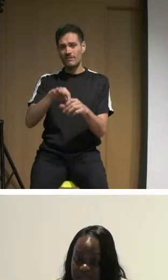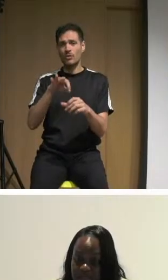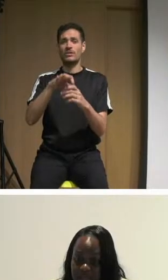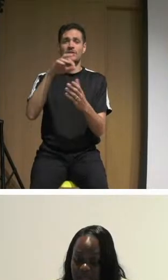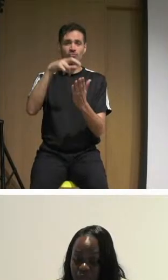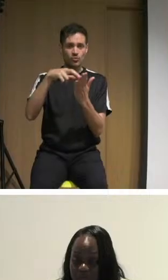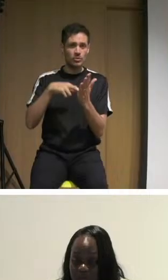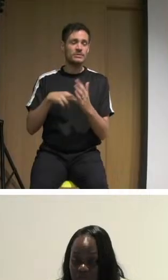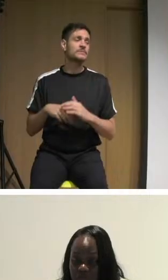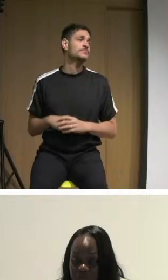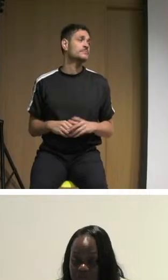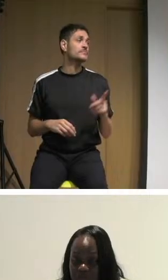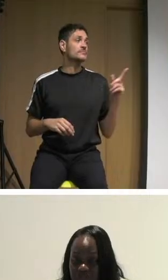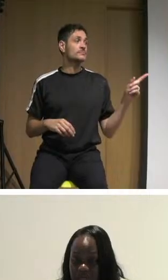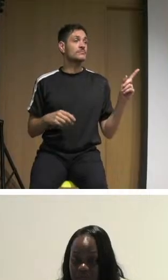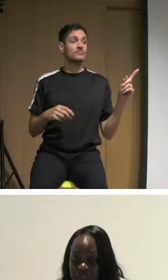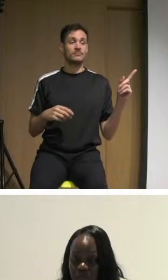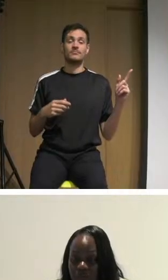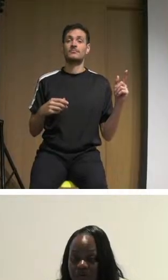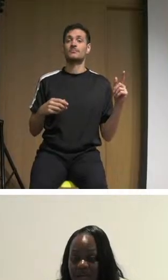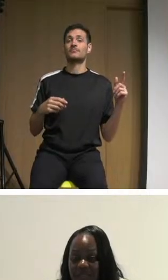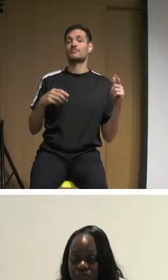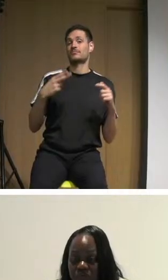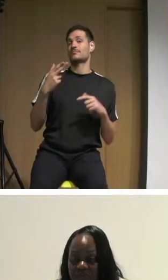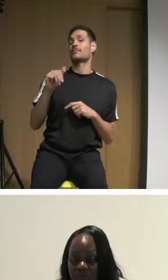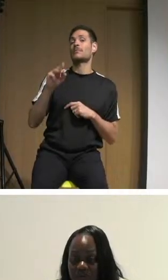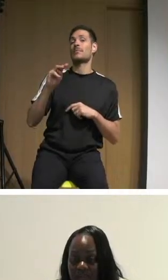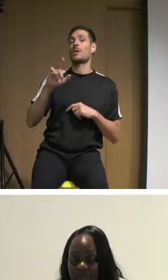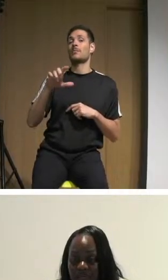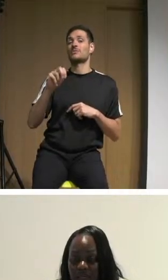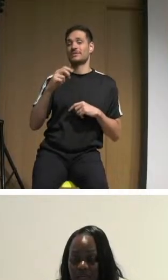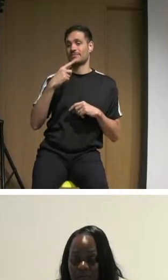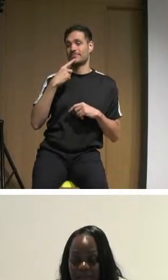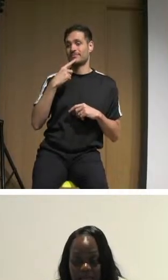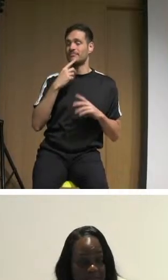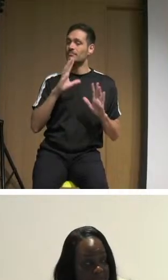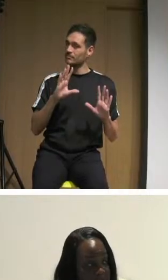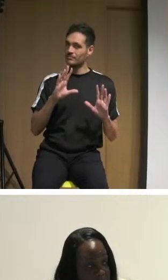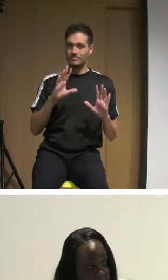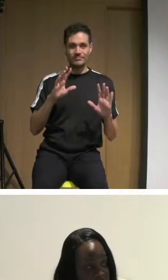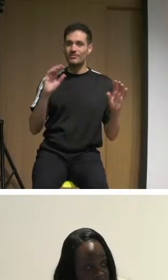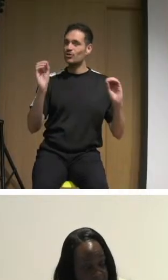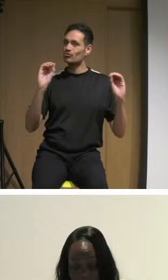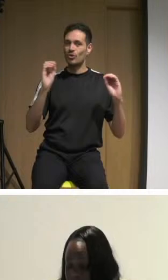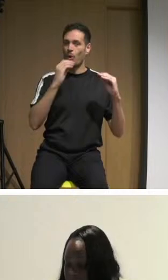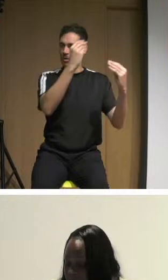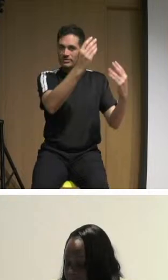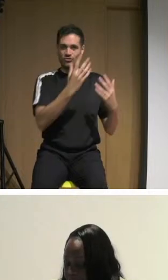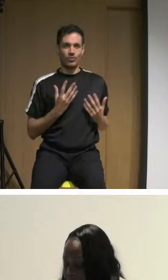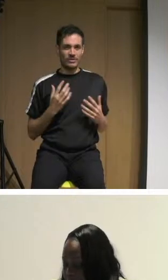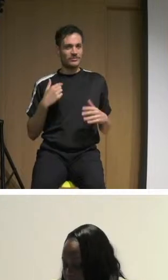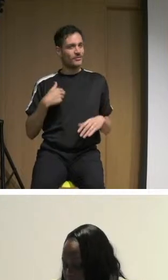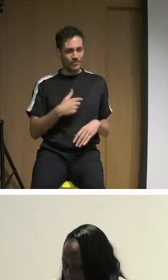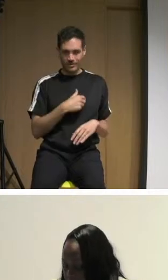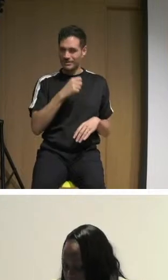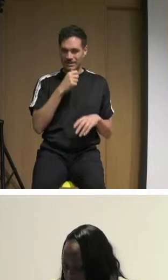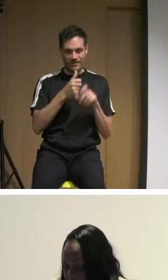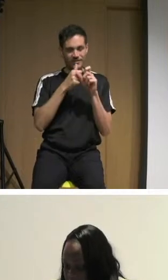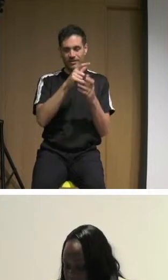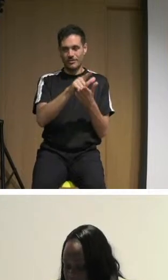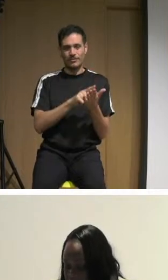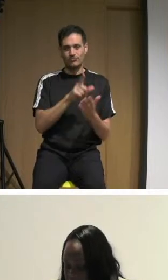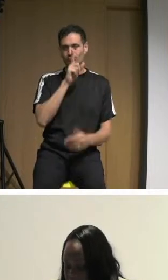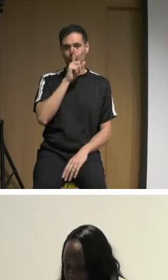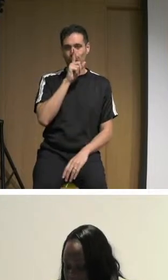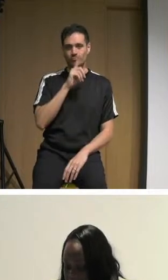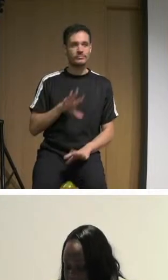as I said, and I want to make room for Commissioner Hamilton, we were not told that we were not in compliance. Commissioner Hamilton. I mean,